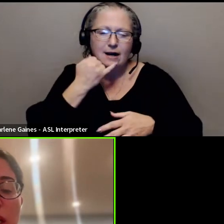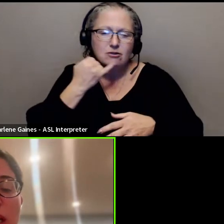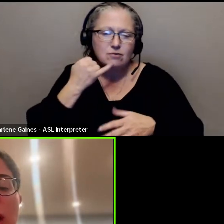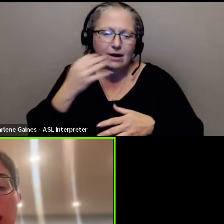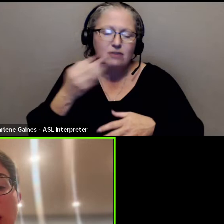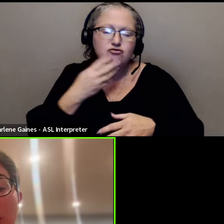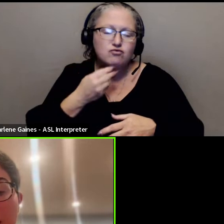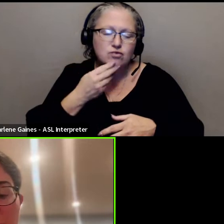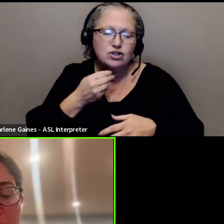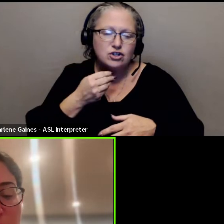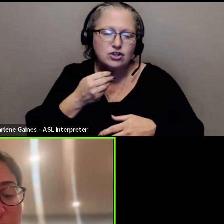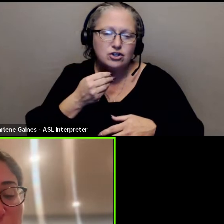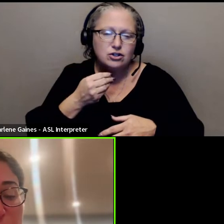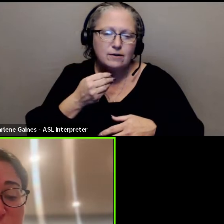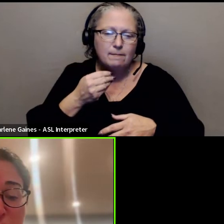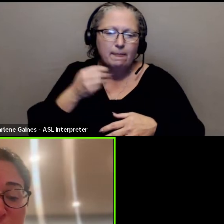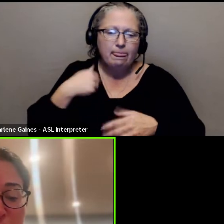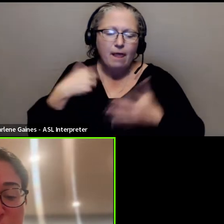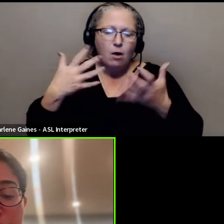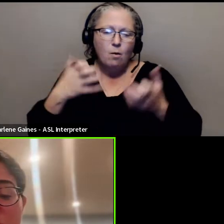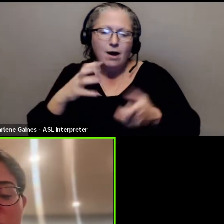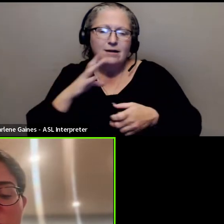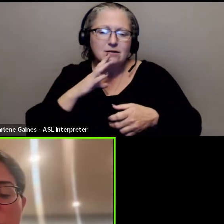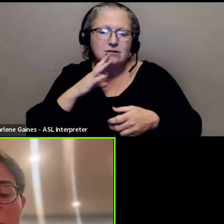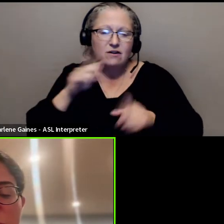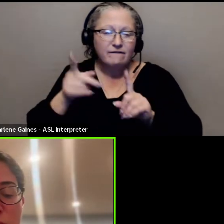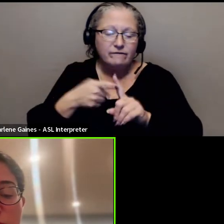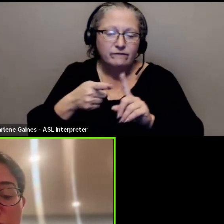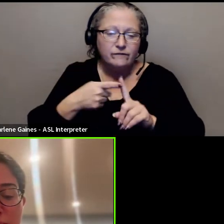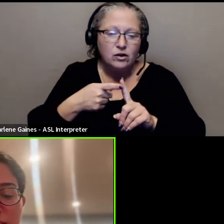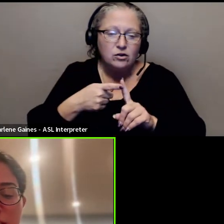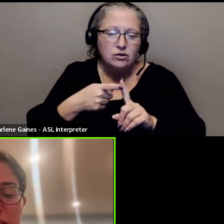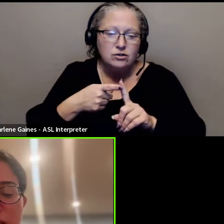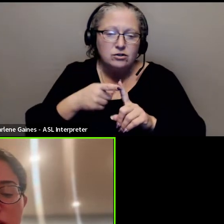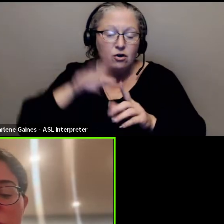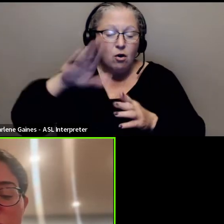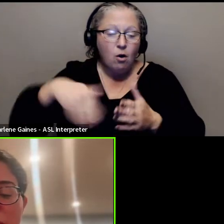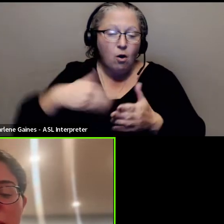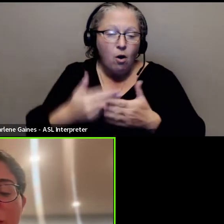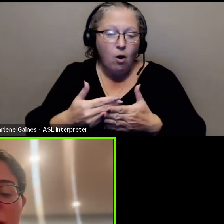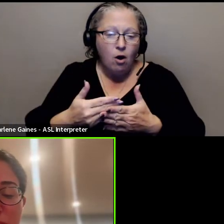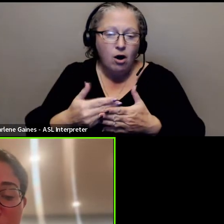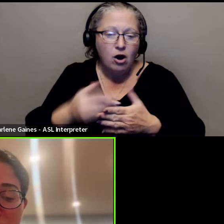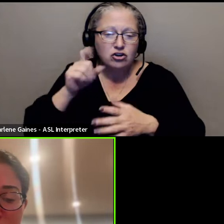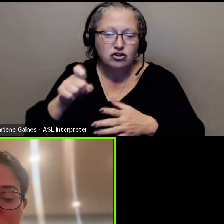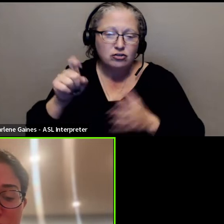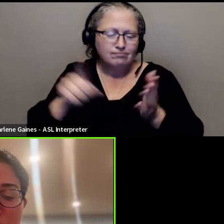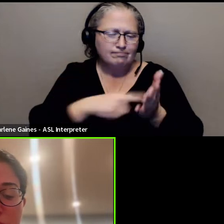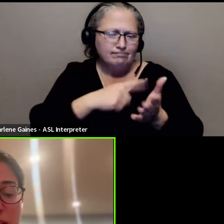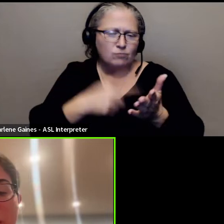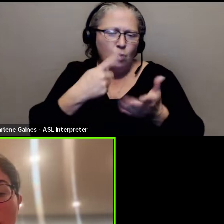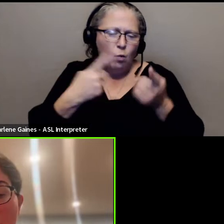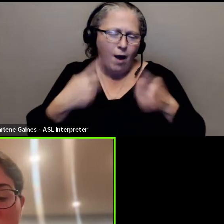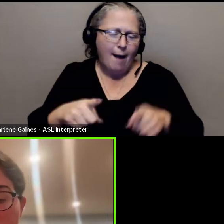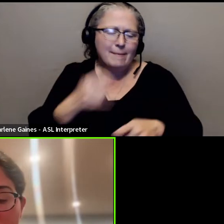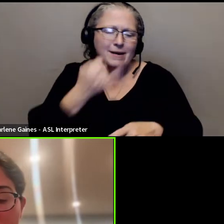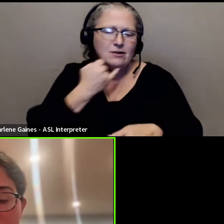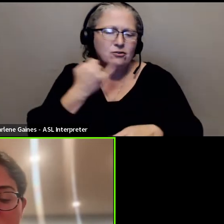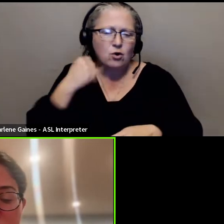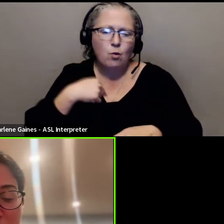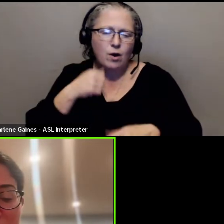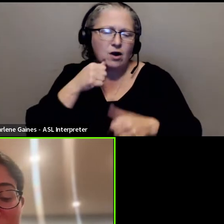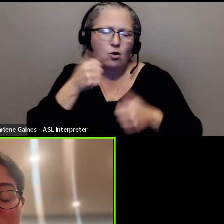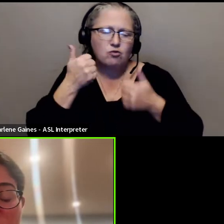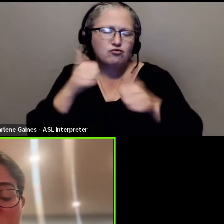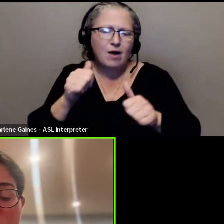Jewish. I want to say that first and foremost, all of us should condemn what happened in Israel. We don't try